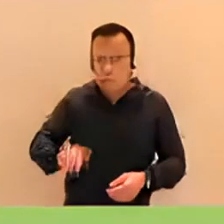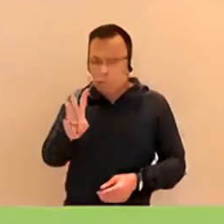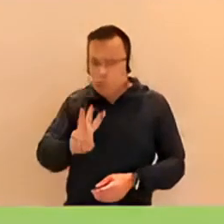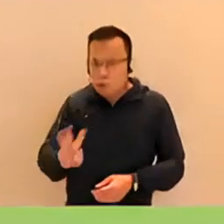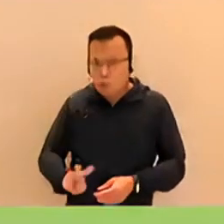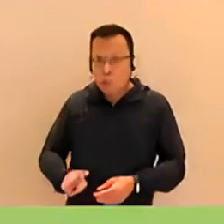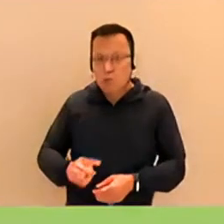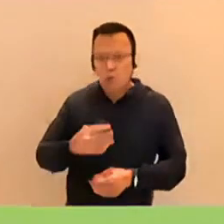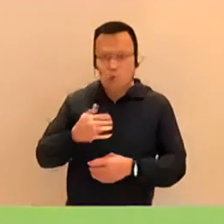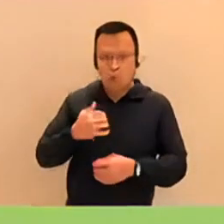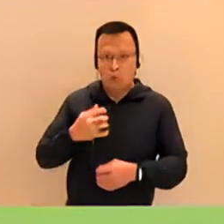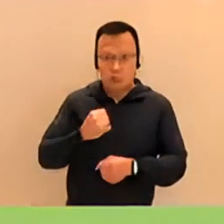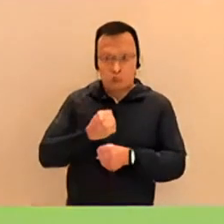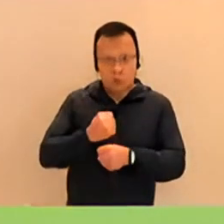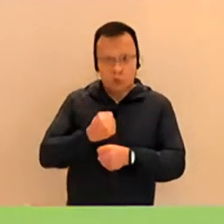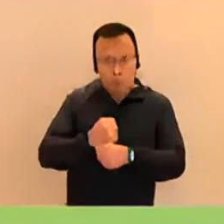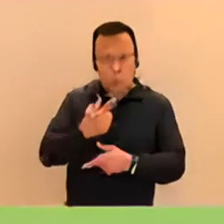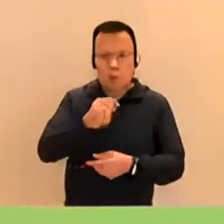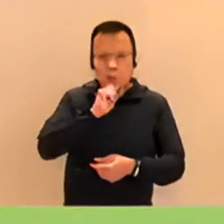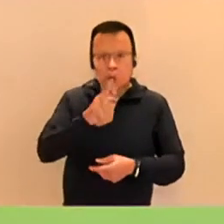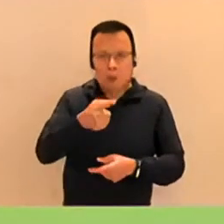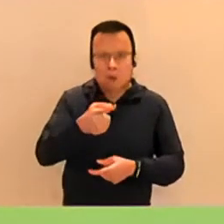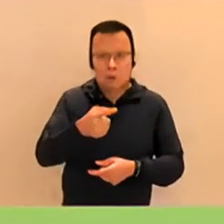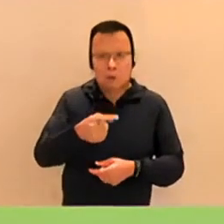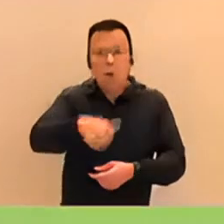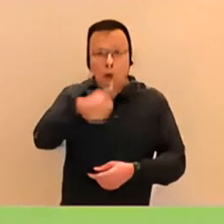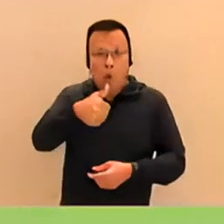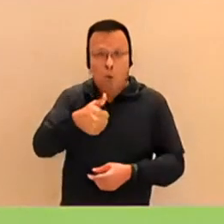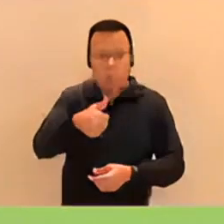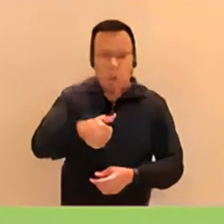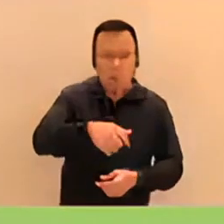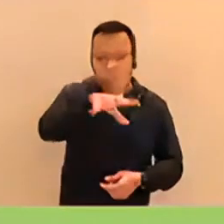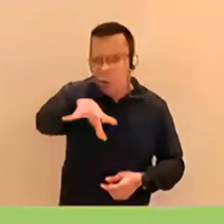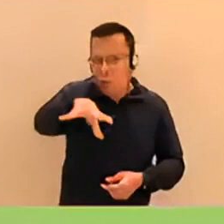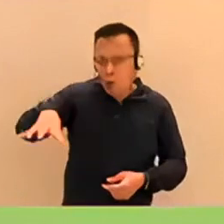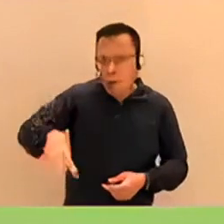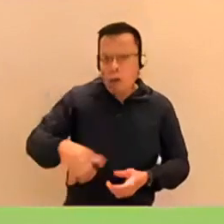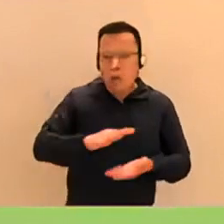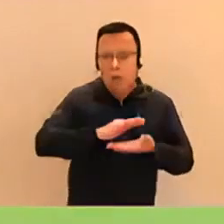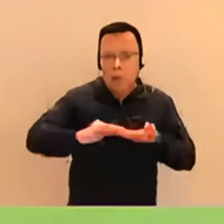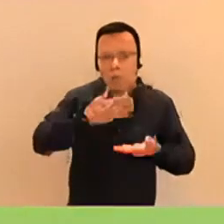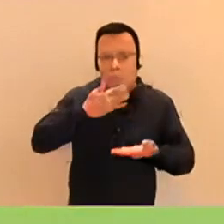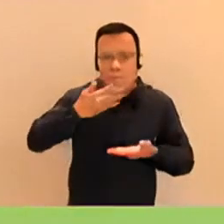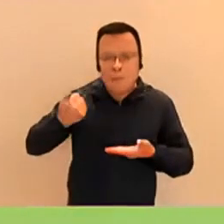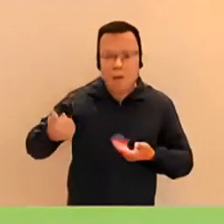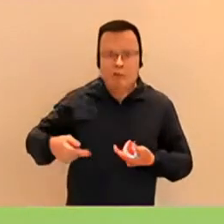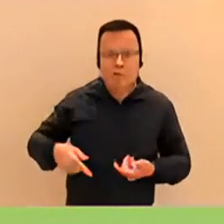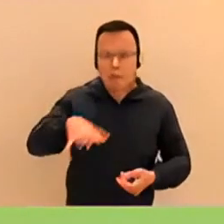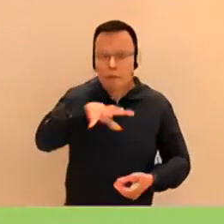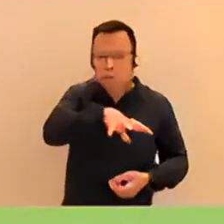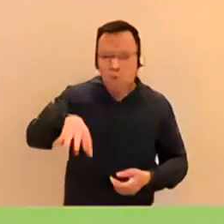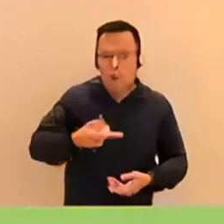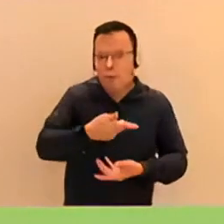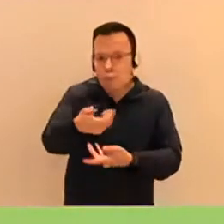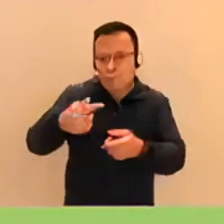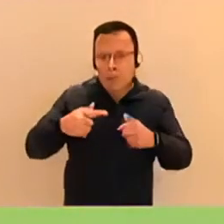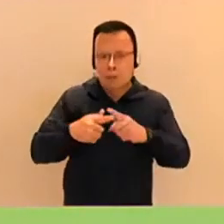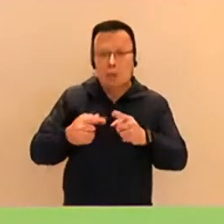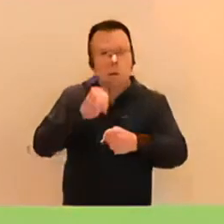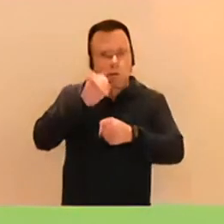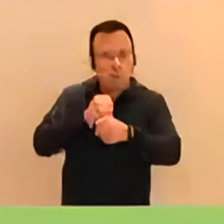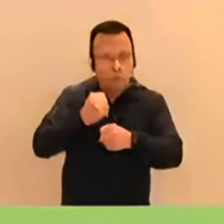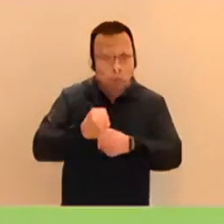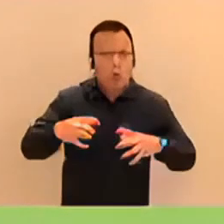variety of recreation and sports opportunities for people living and working on the islands, which can